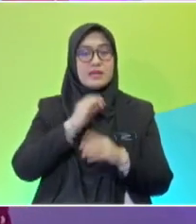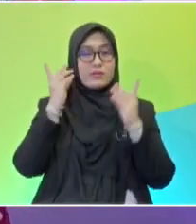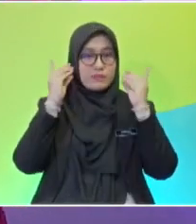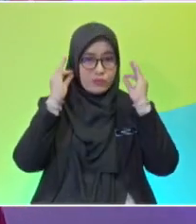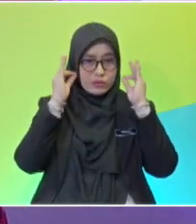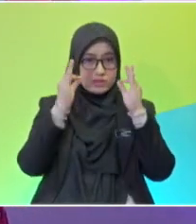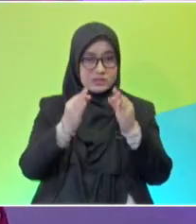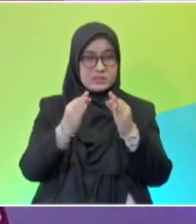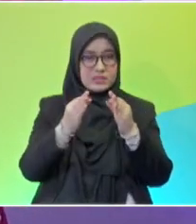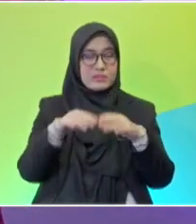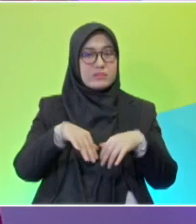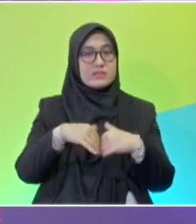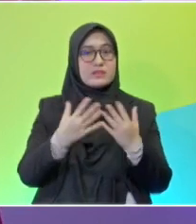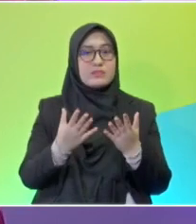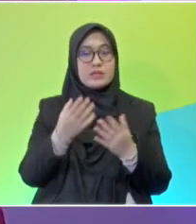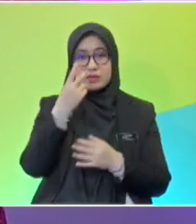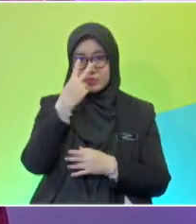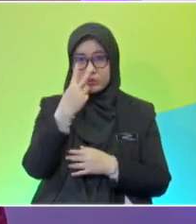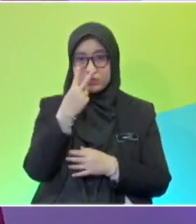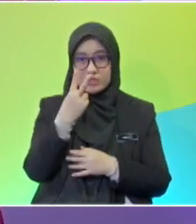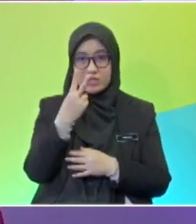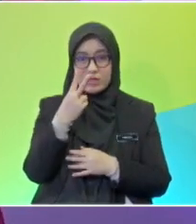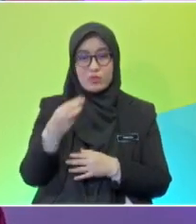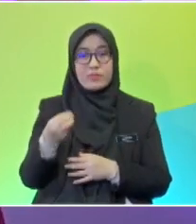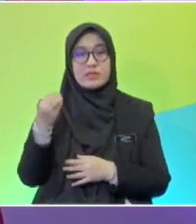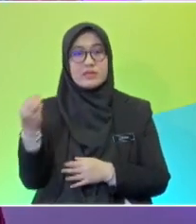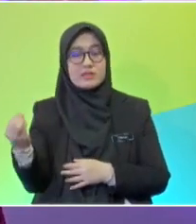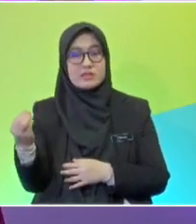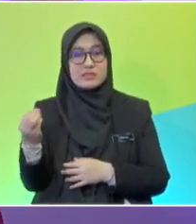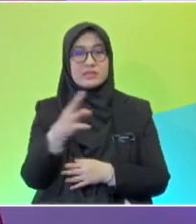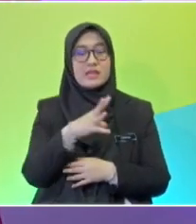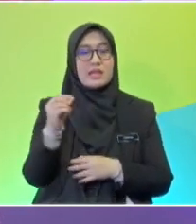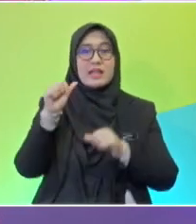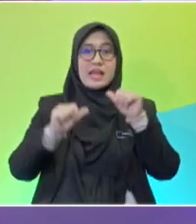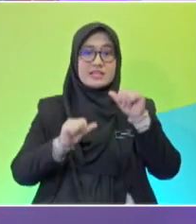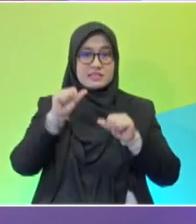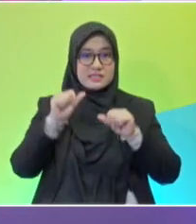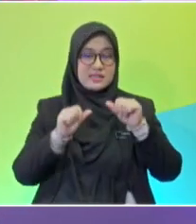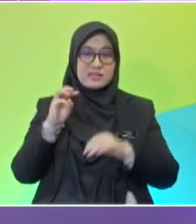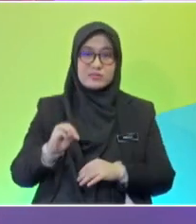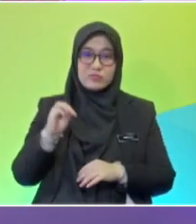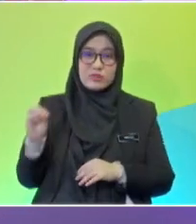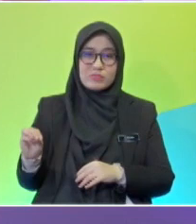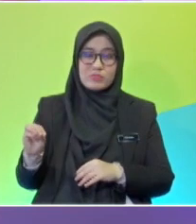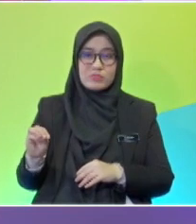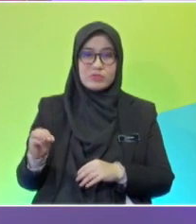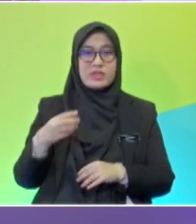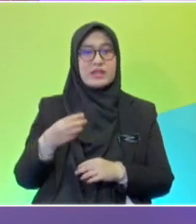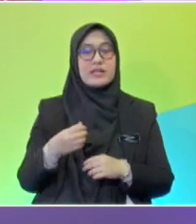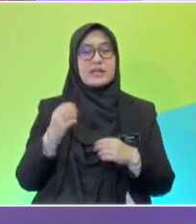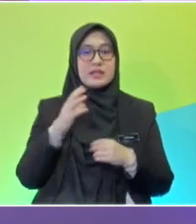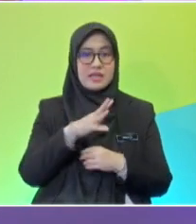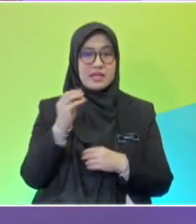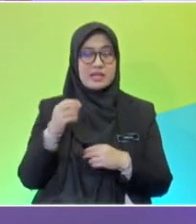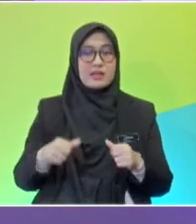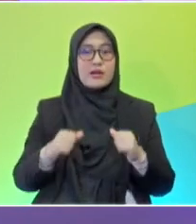on how to look at materials and how to assess our pupils and award them the TP that